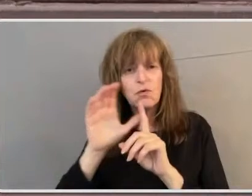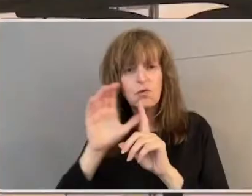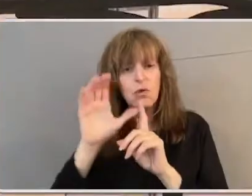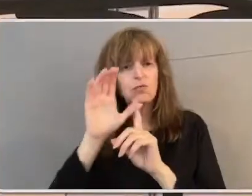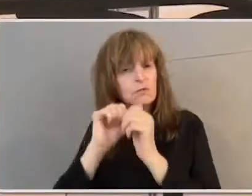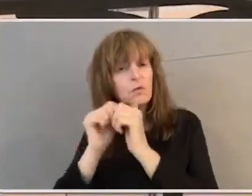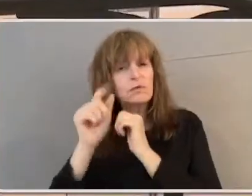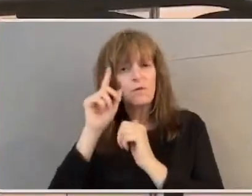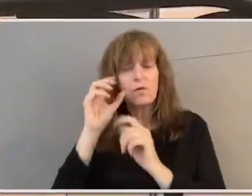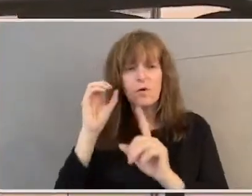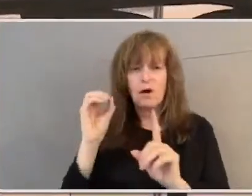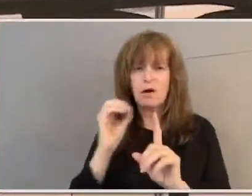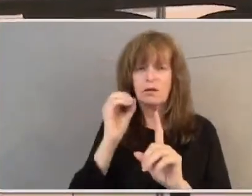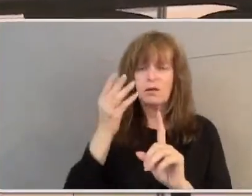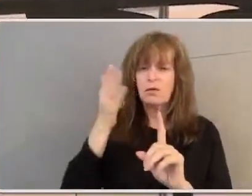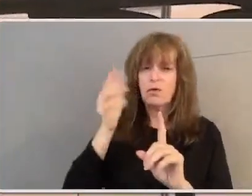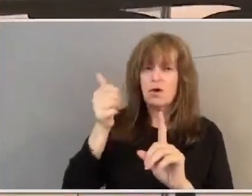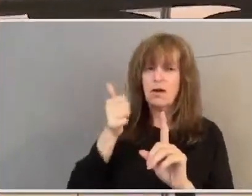God.